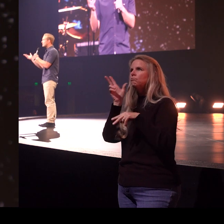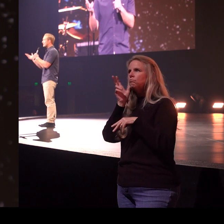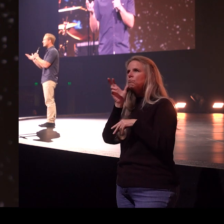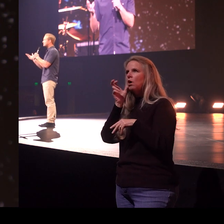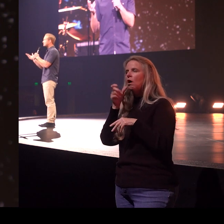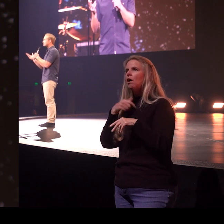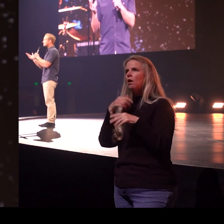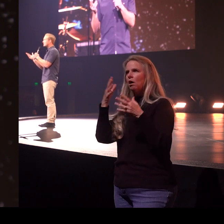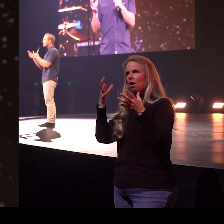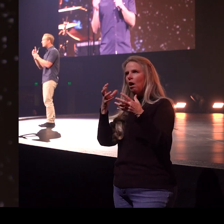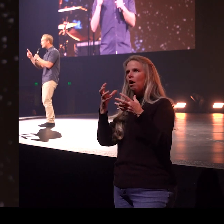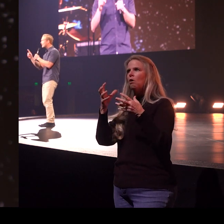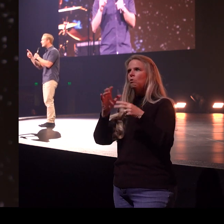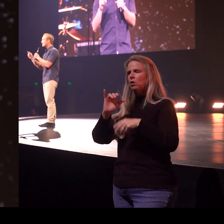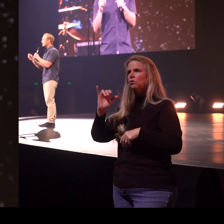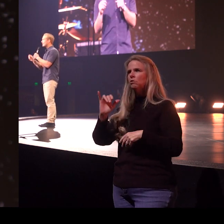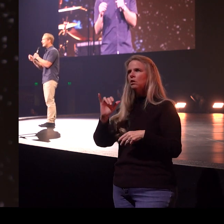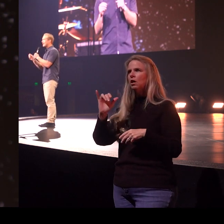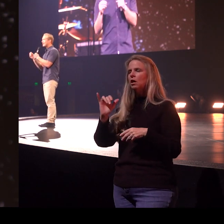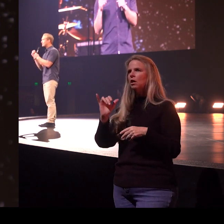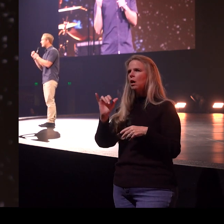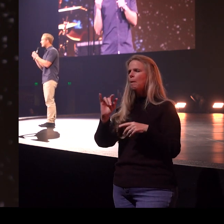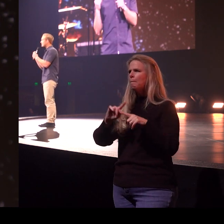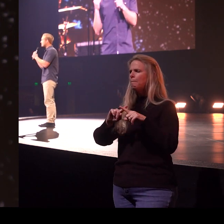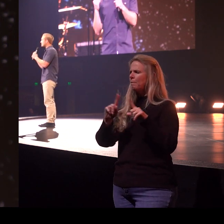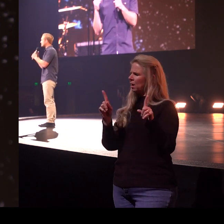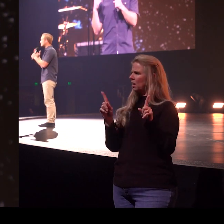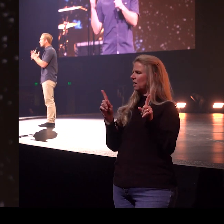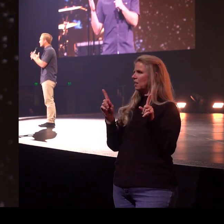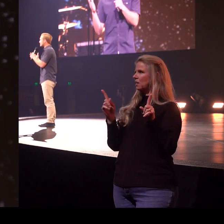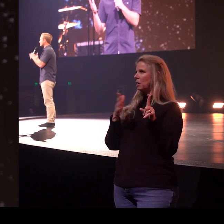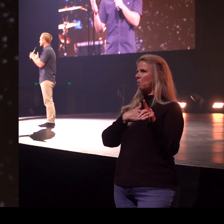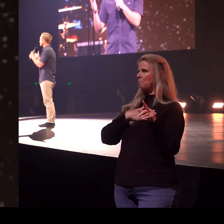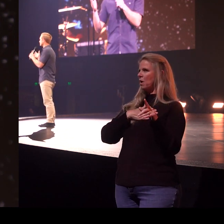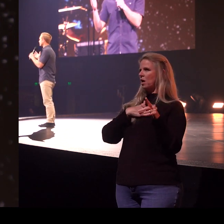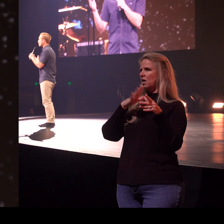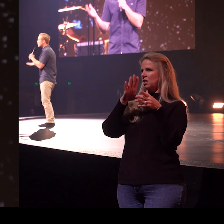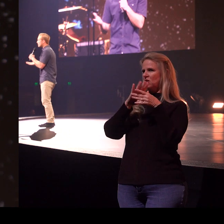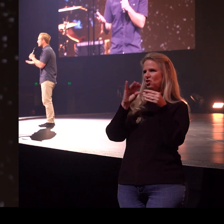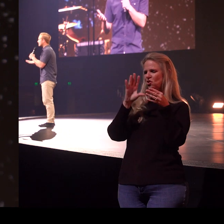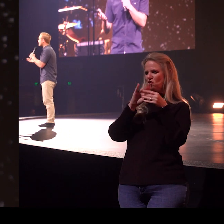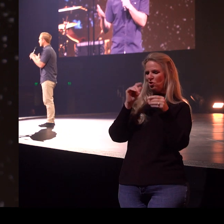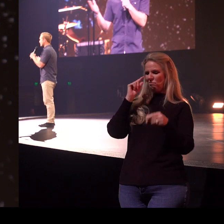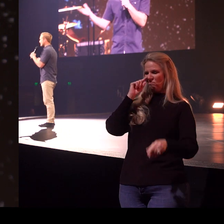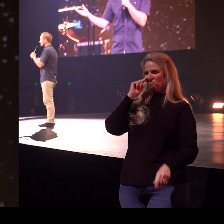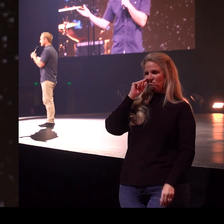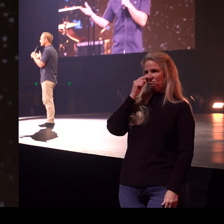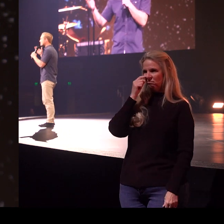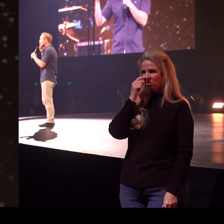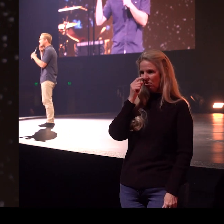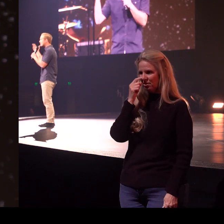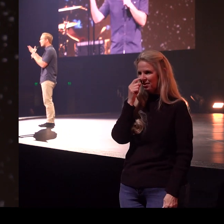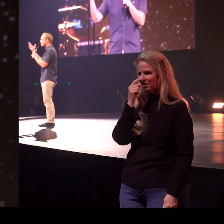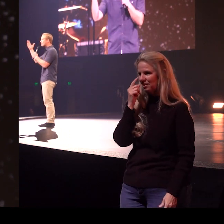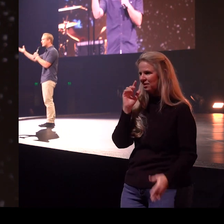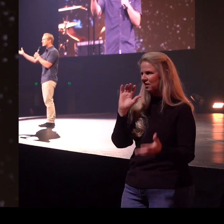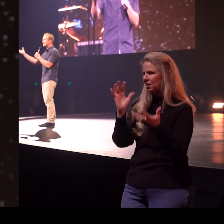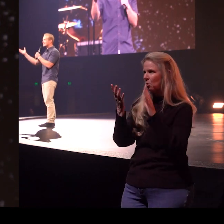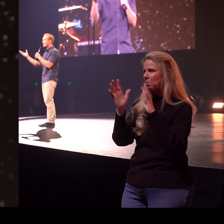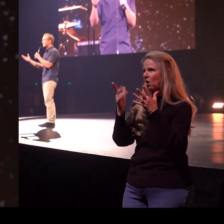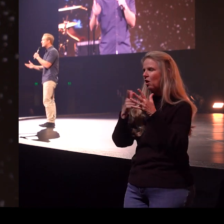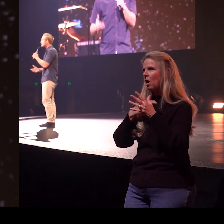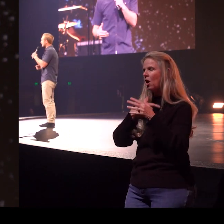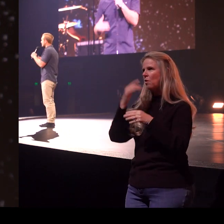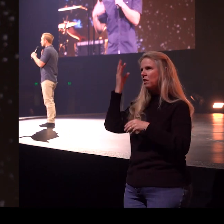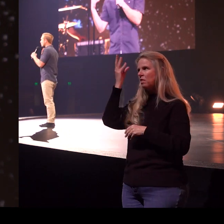that one day. But I thought, my story is just boring compared to his. I mean, I'm thinking about all the things